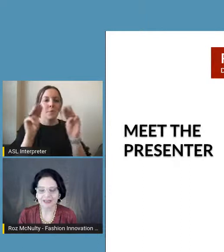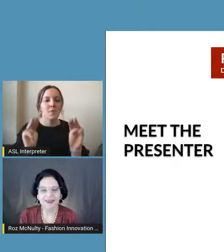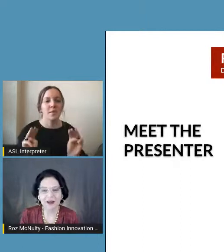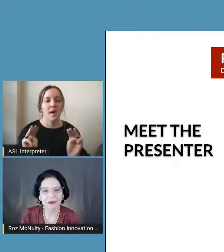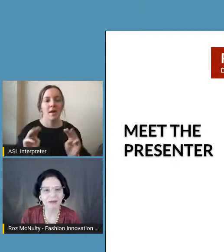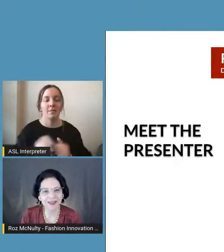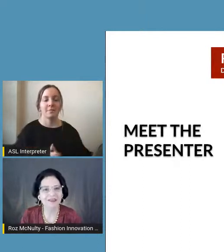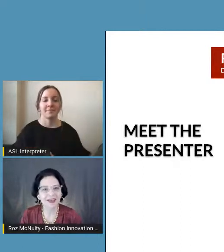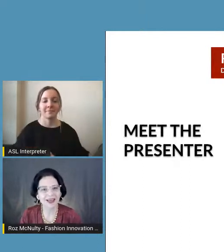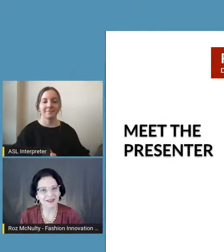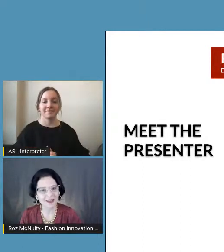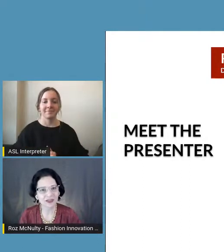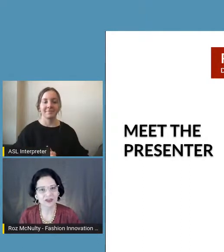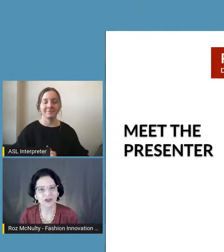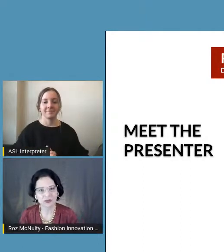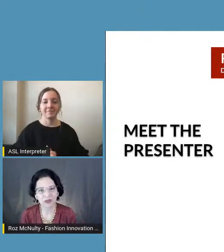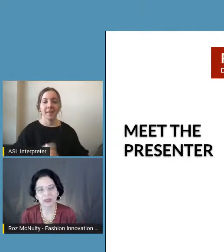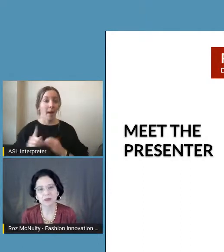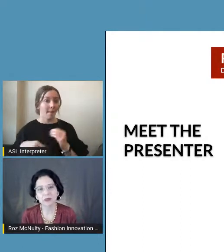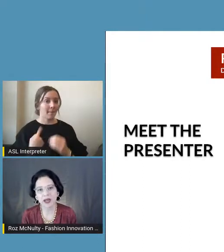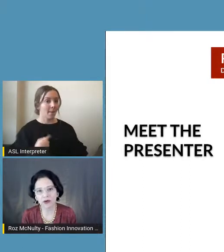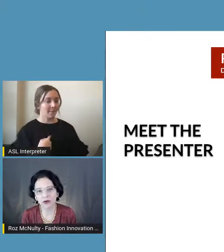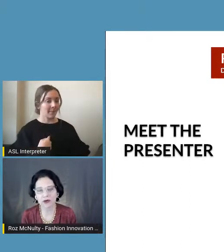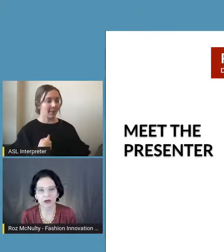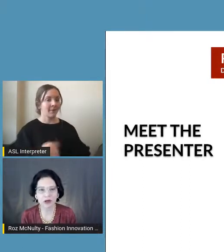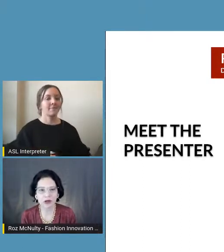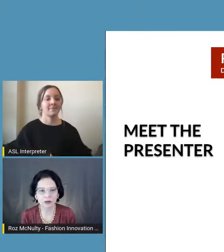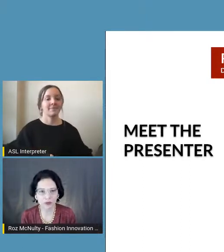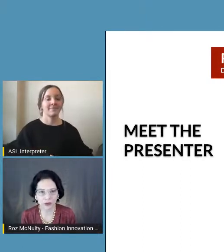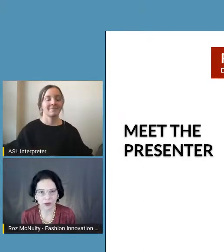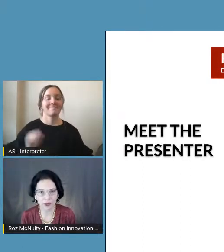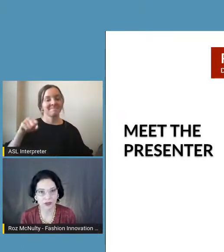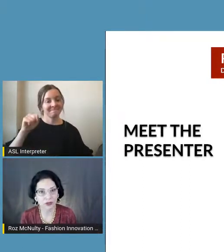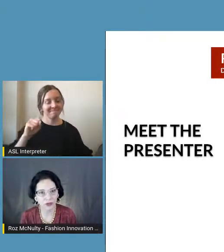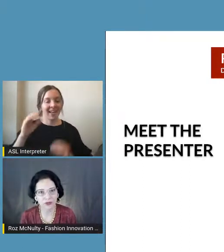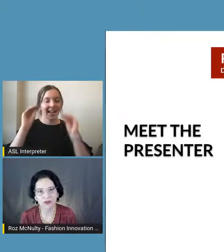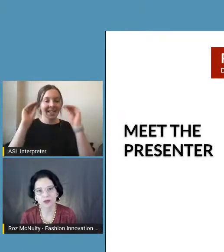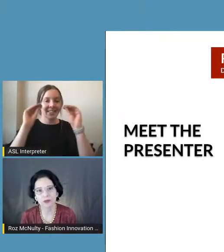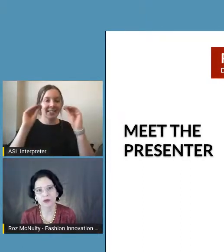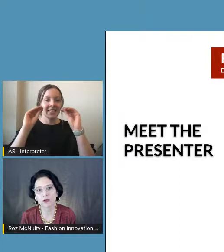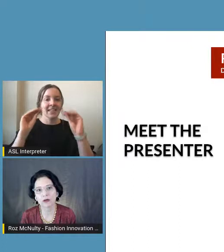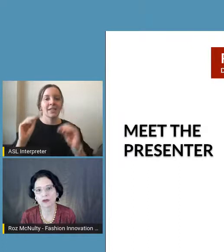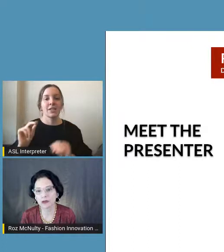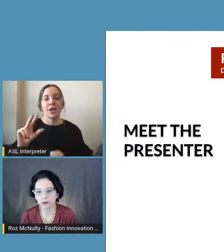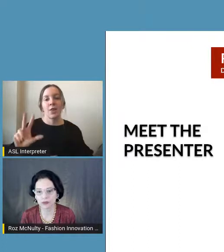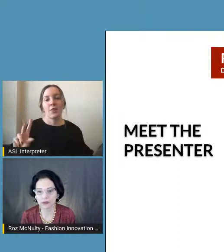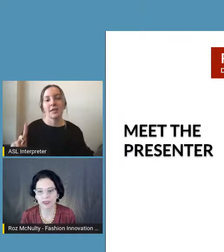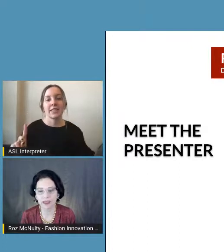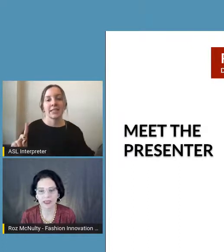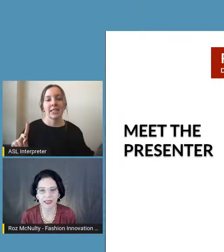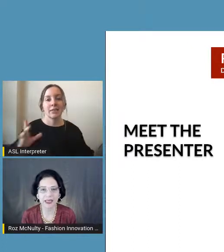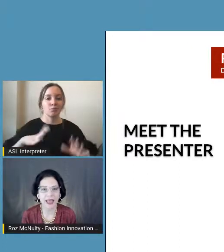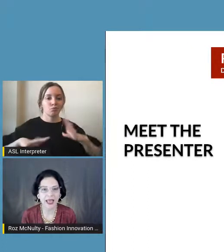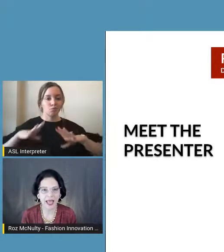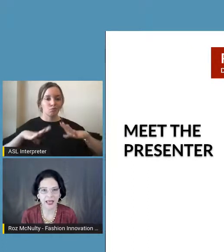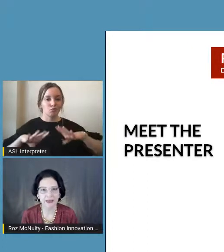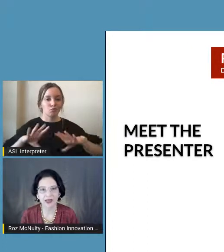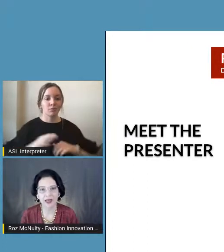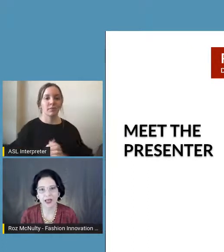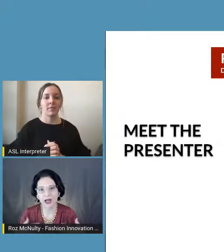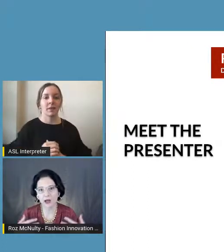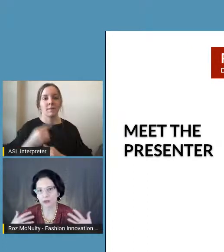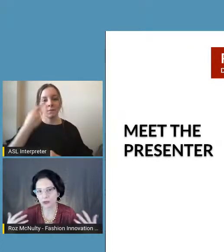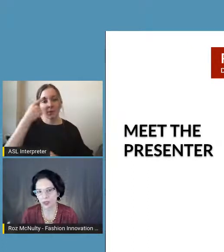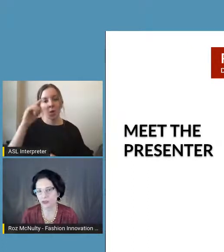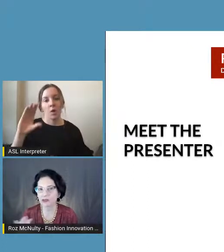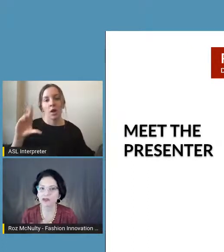about myself. Yes, I teach 3D apparel in a clothing software called Clo3D, and